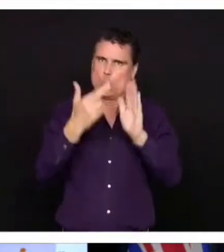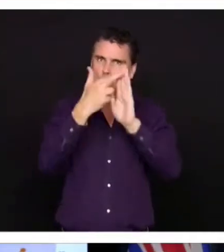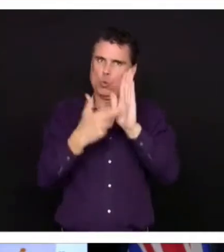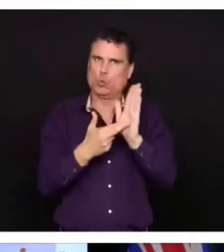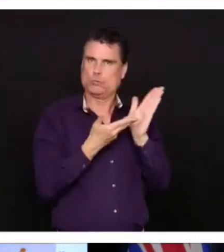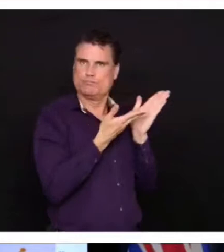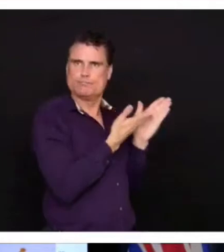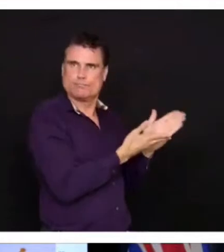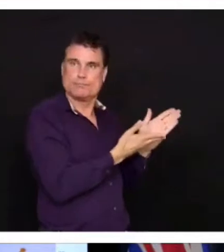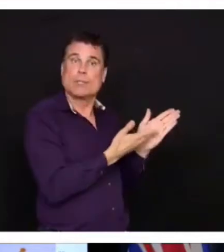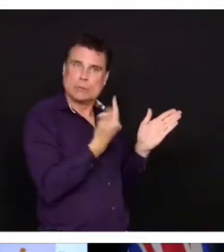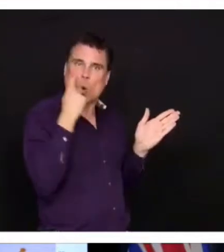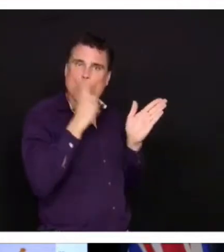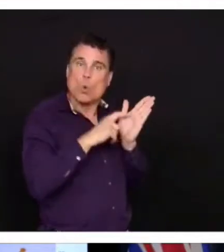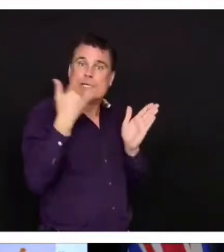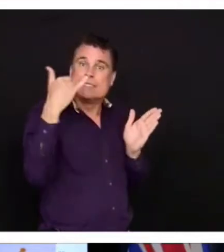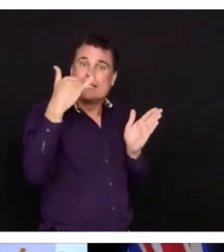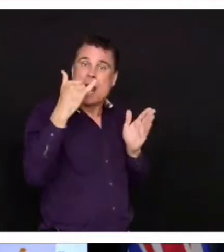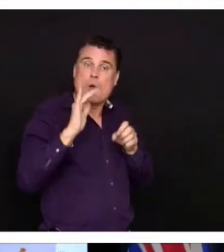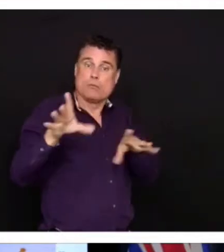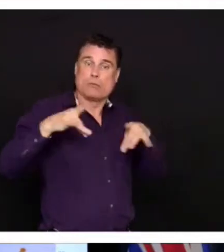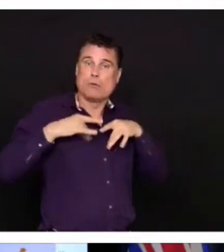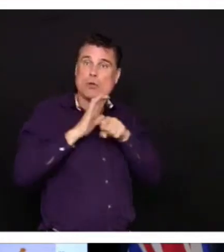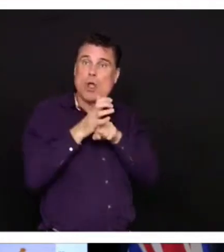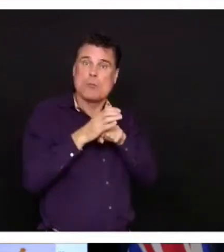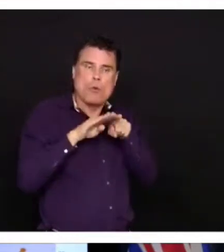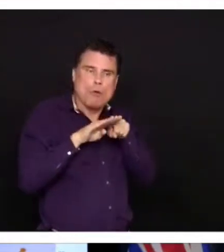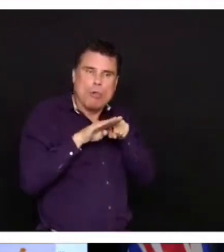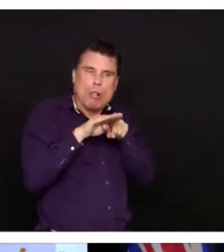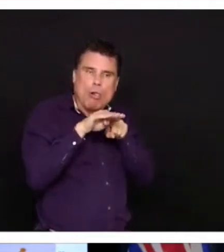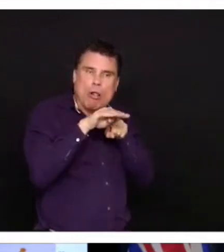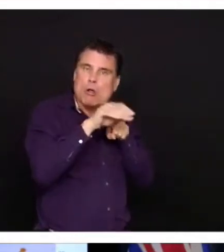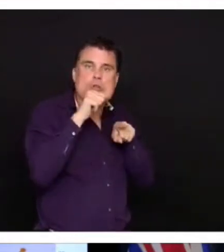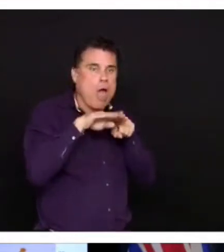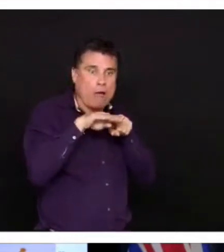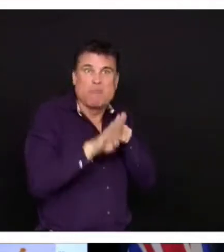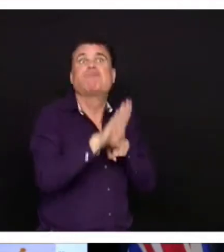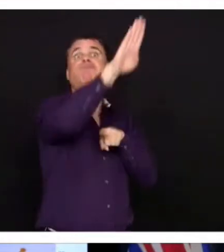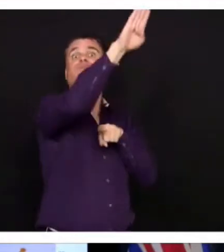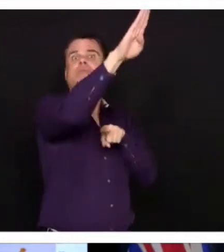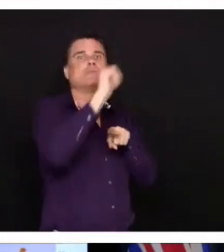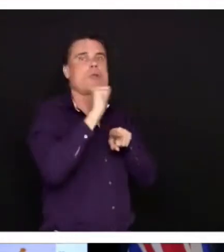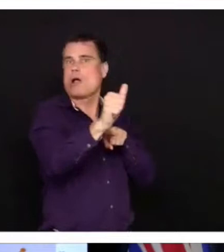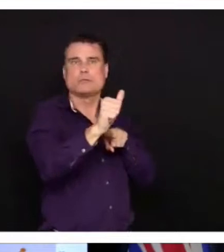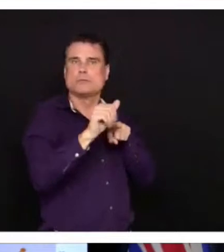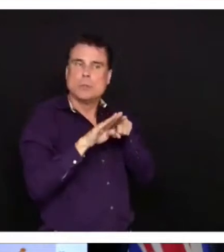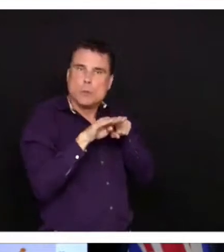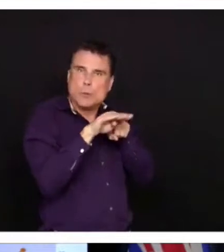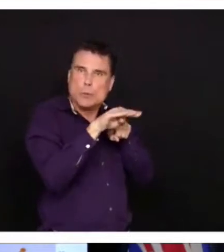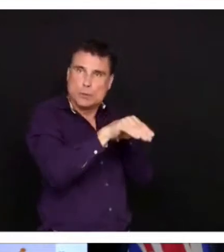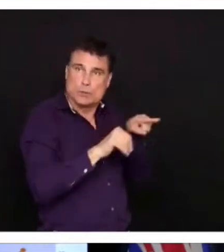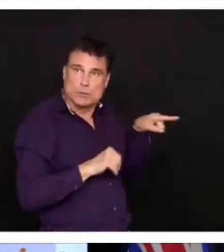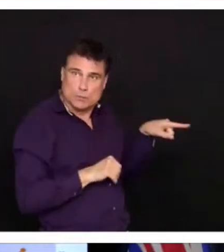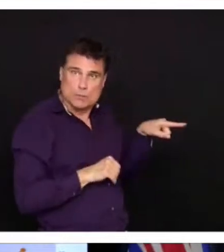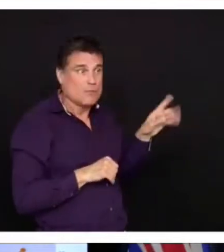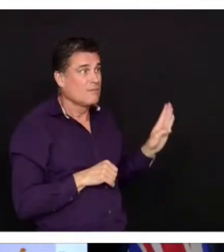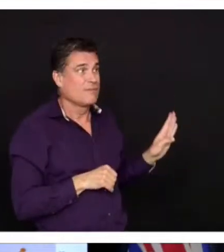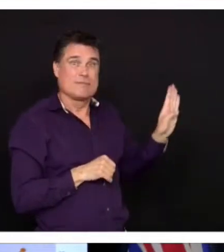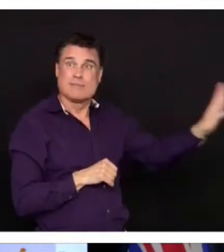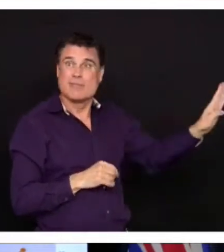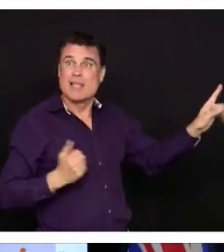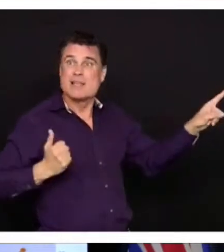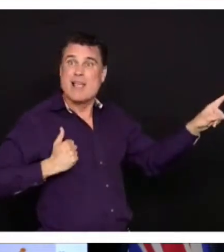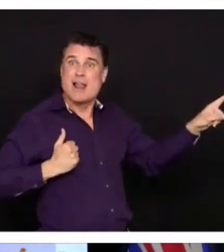measures as well in provinces across Canada, and this is particularly Ontario and Quebec. And the stringency